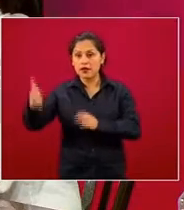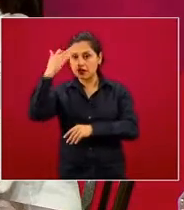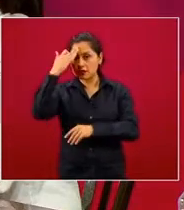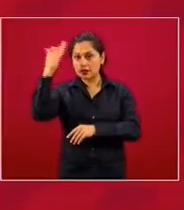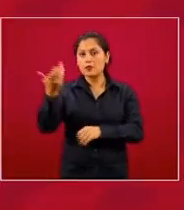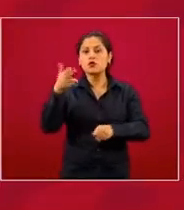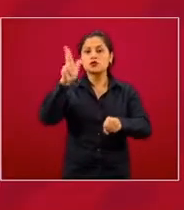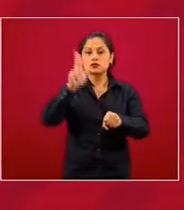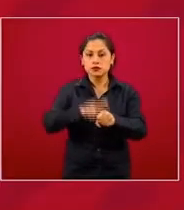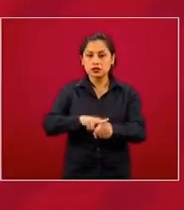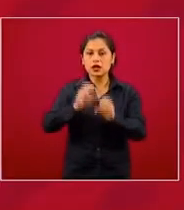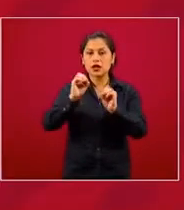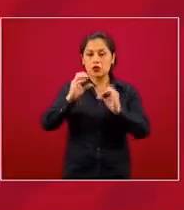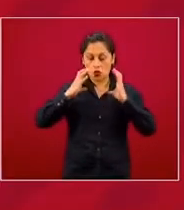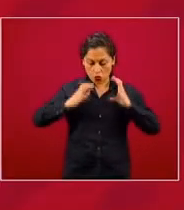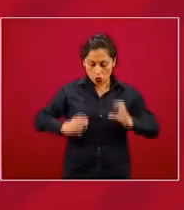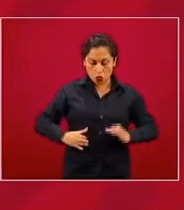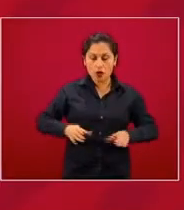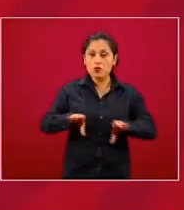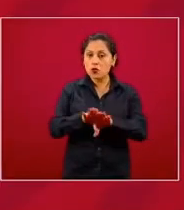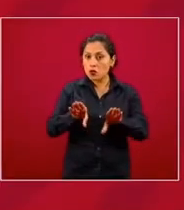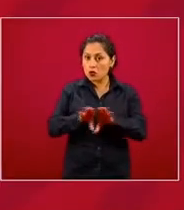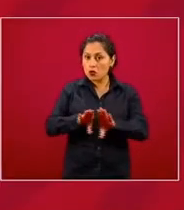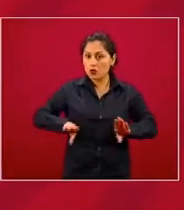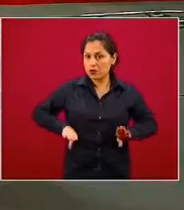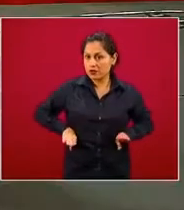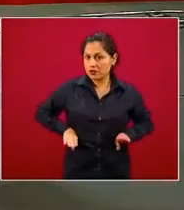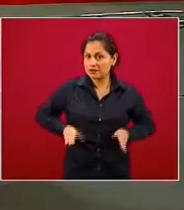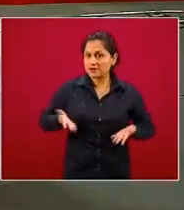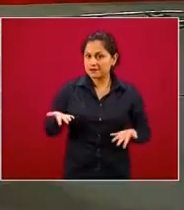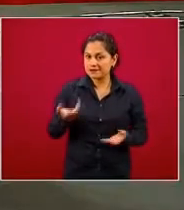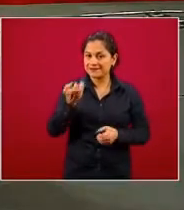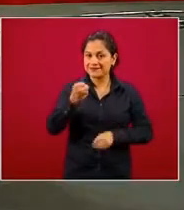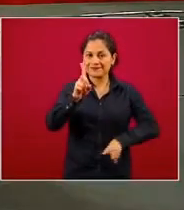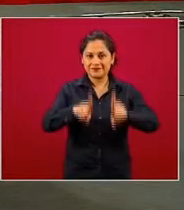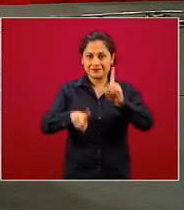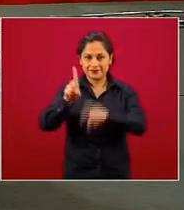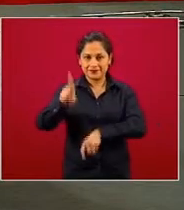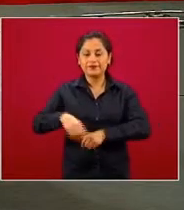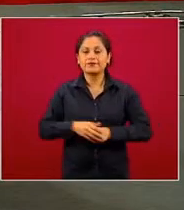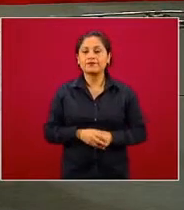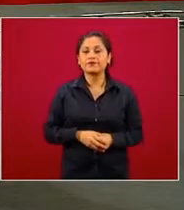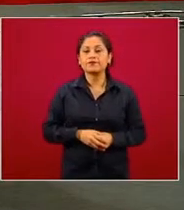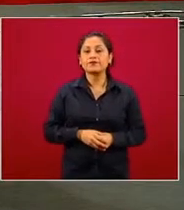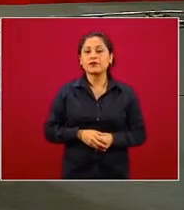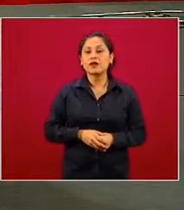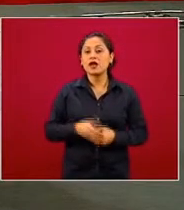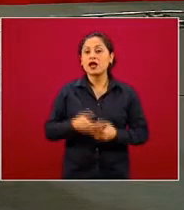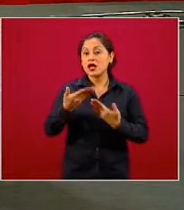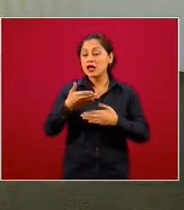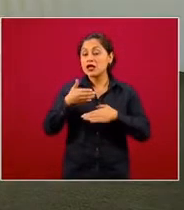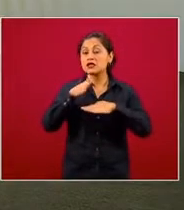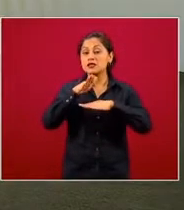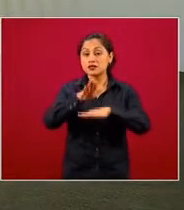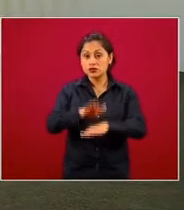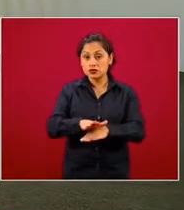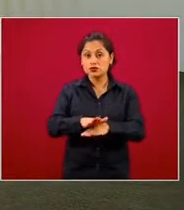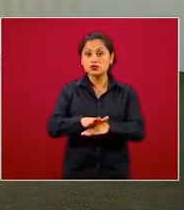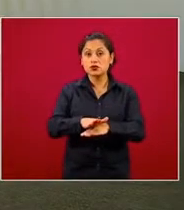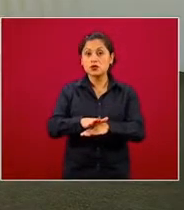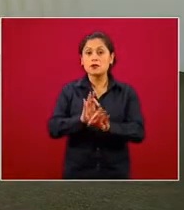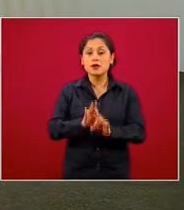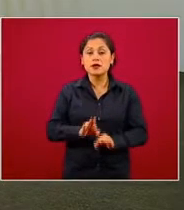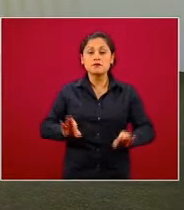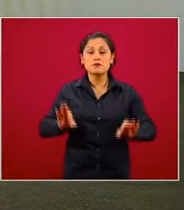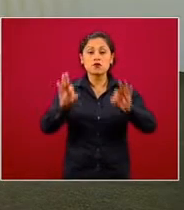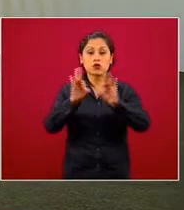they y got sus sick. condiciones generales But al momento de specifically enfermar. Ahora, respecto on a your la question potencial on the potential importancia epidemiological